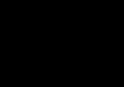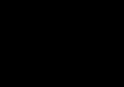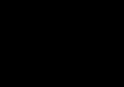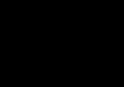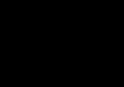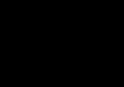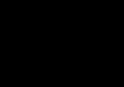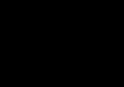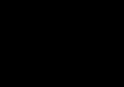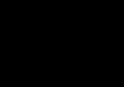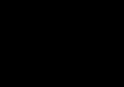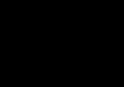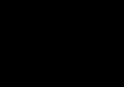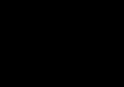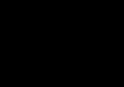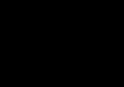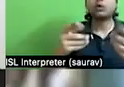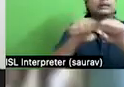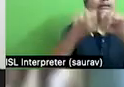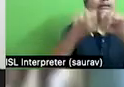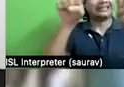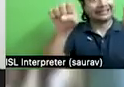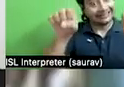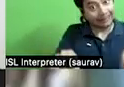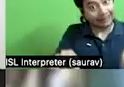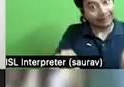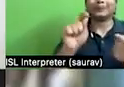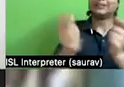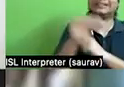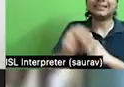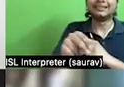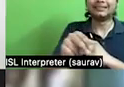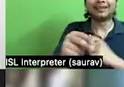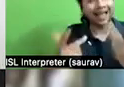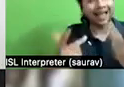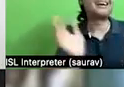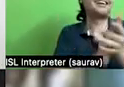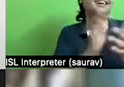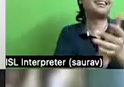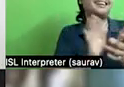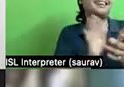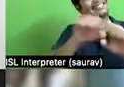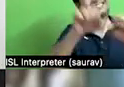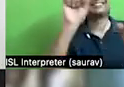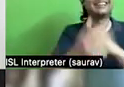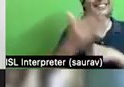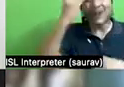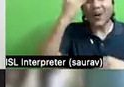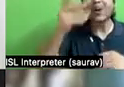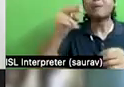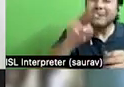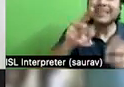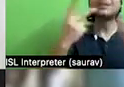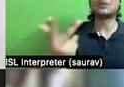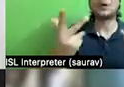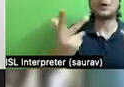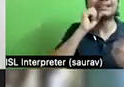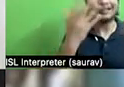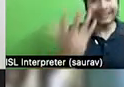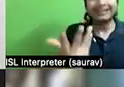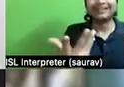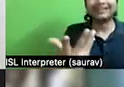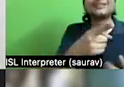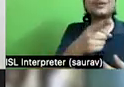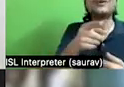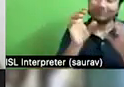what is systems change? Thank you, Shanti, for telling me this. But what is systems change? So what we will do is we will use an iceberg example to